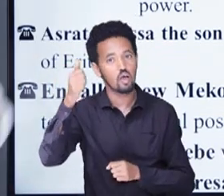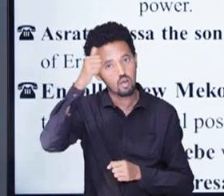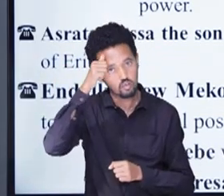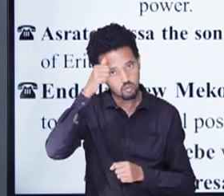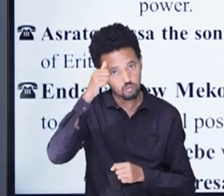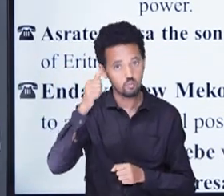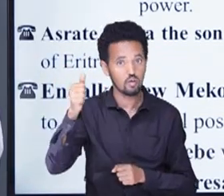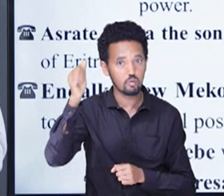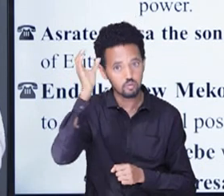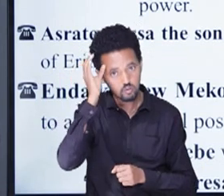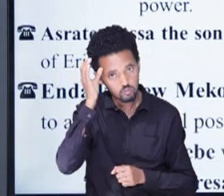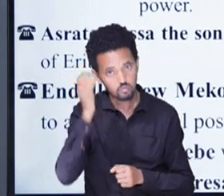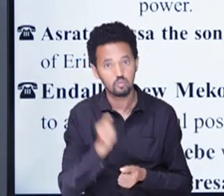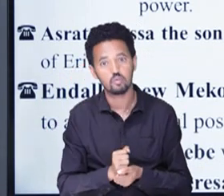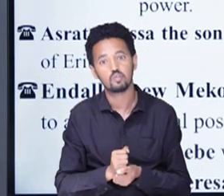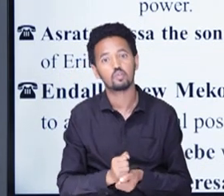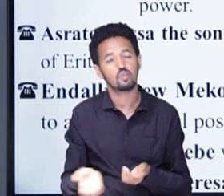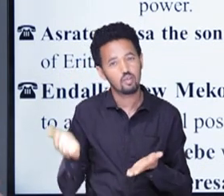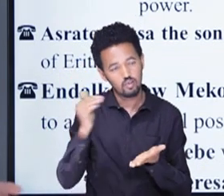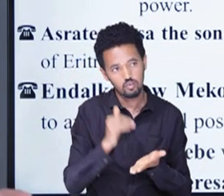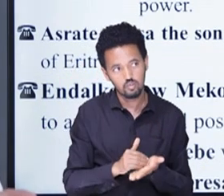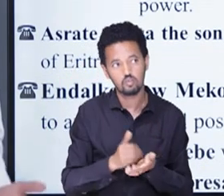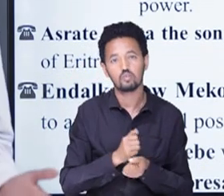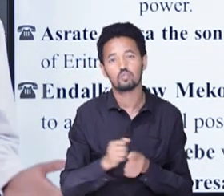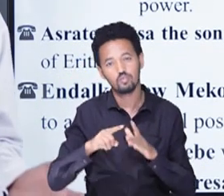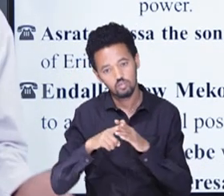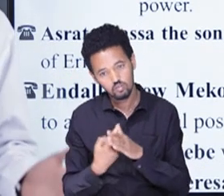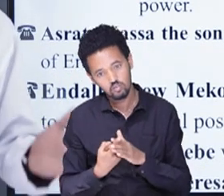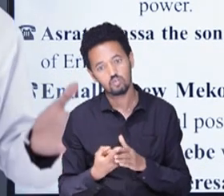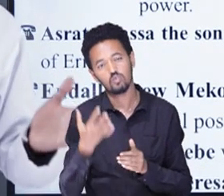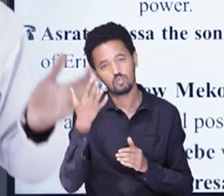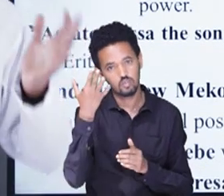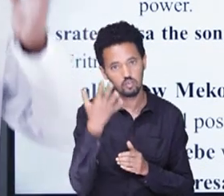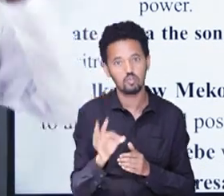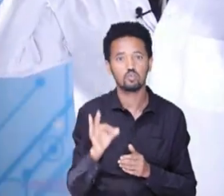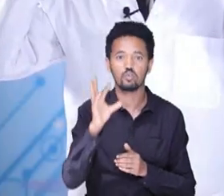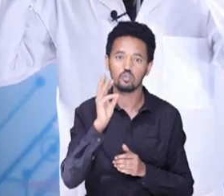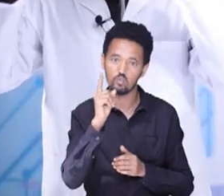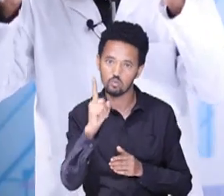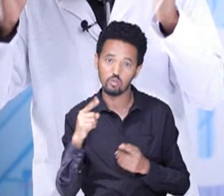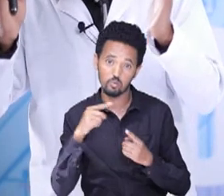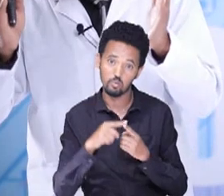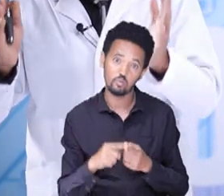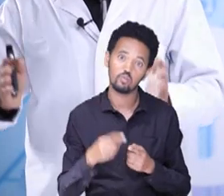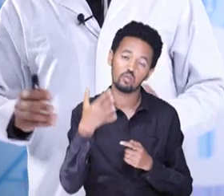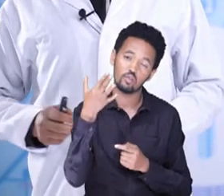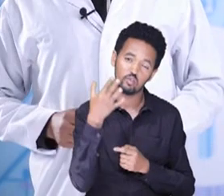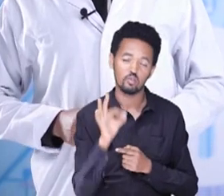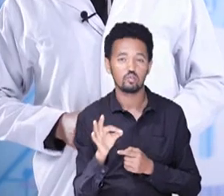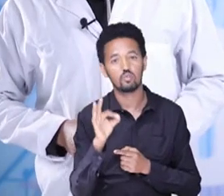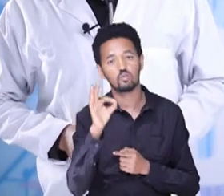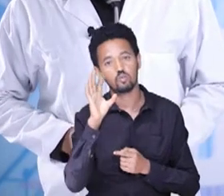minister of Pen in 1958. Again, starting from 1961 up to